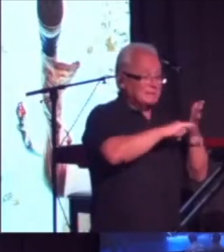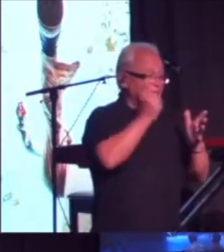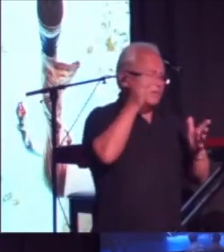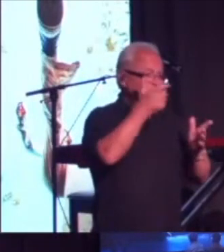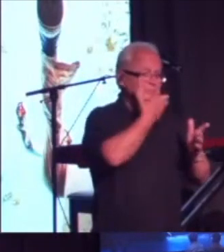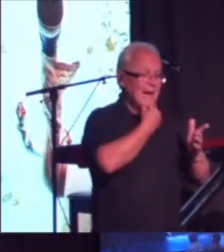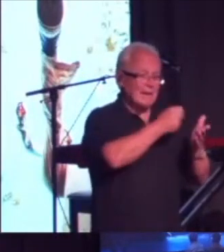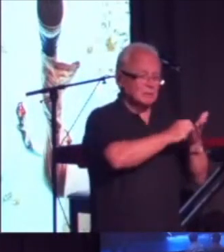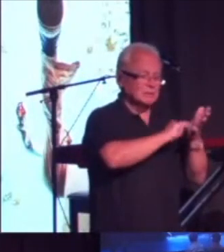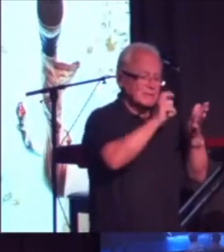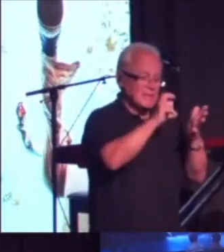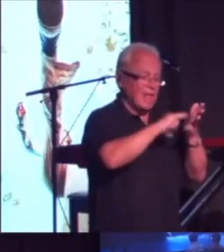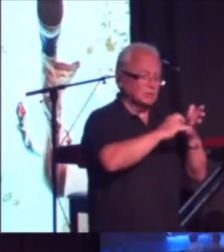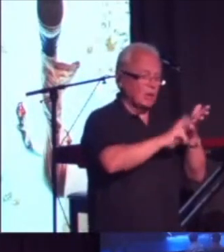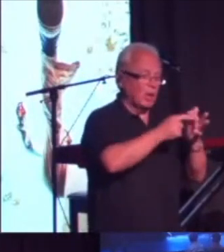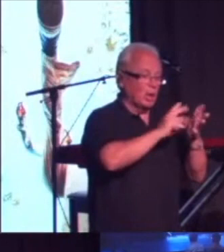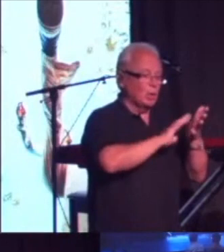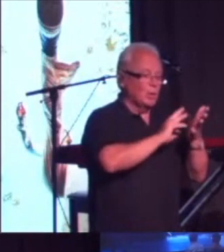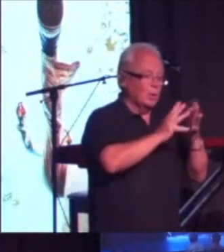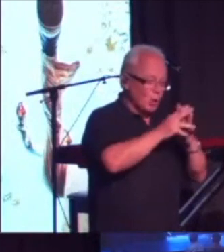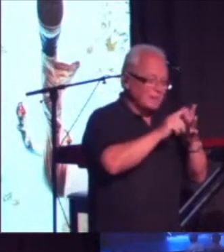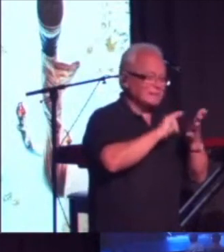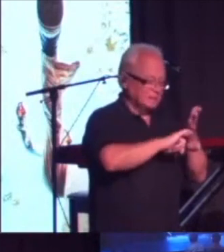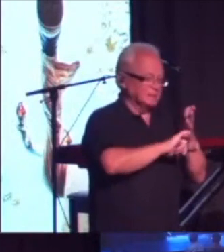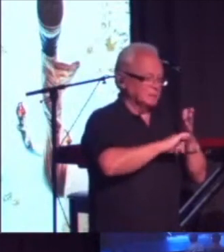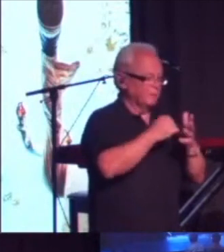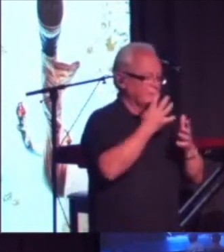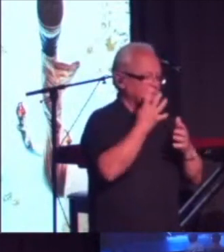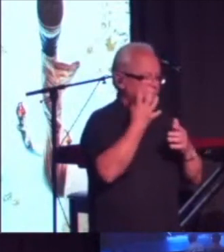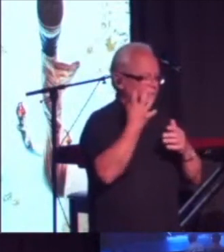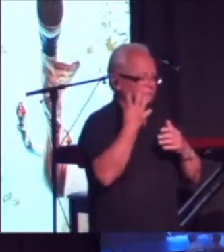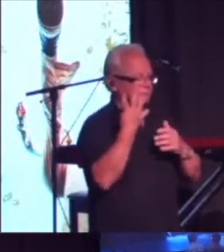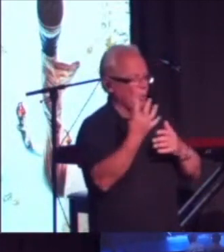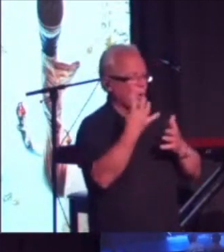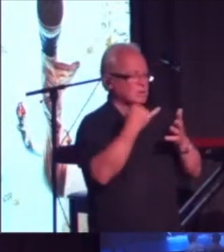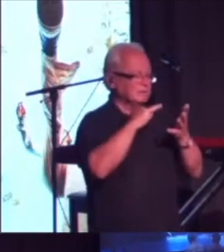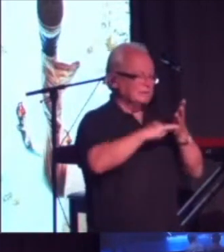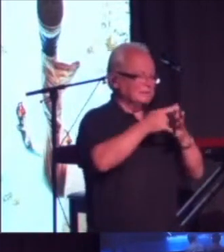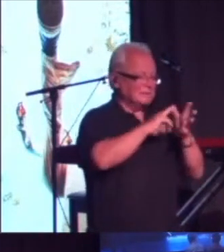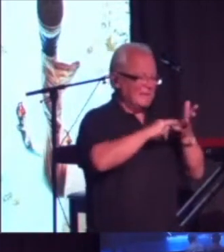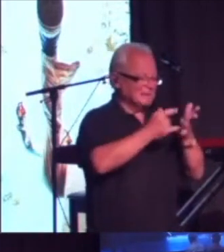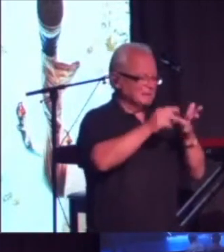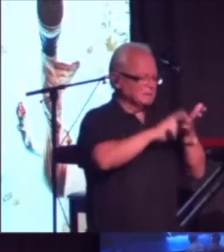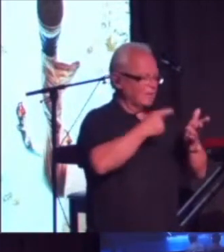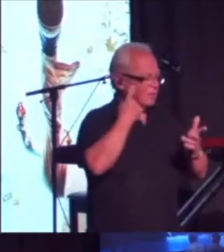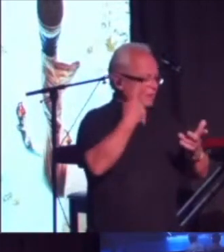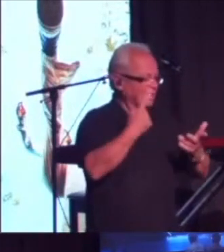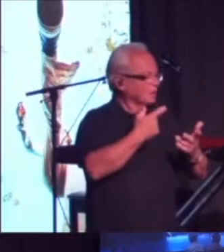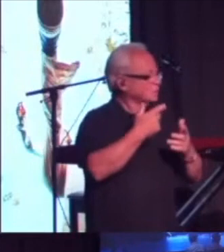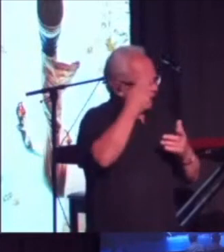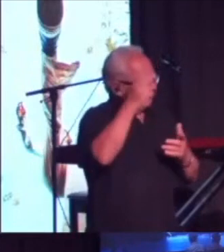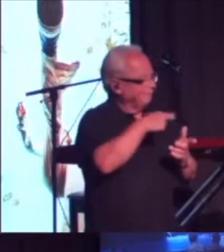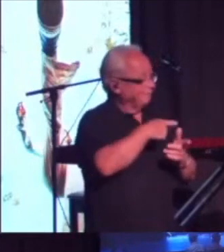the least instinctive of all relationships. Society says that you can get by without it, but